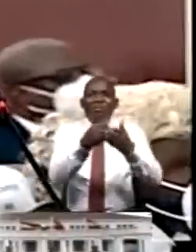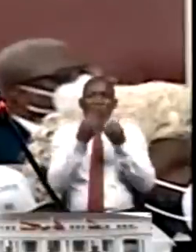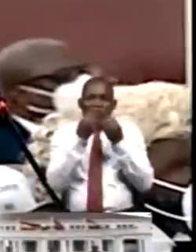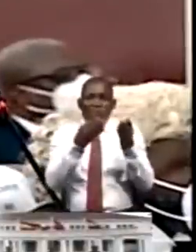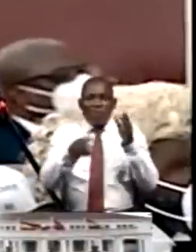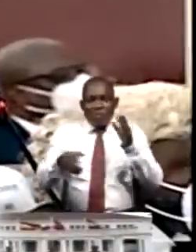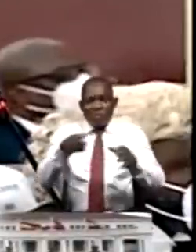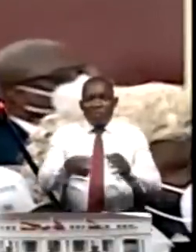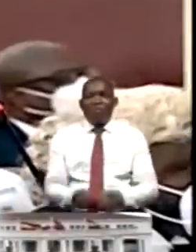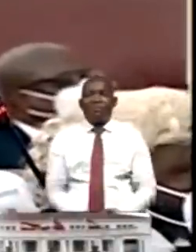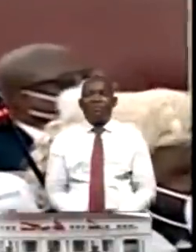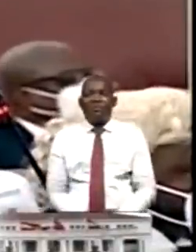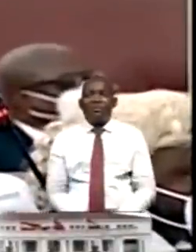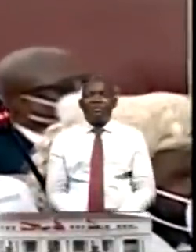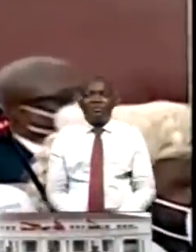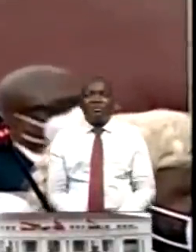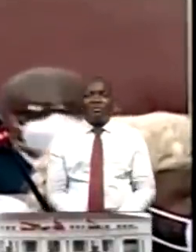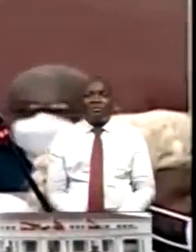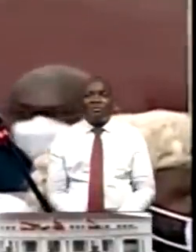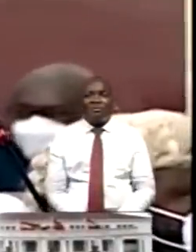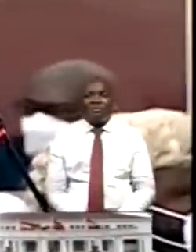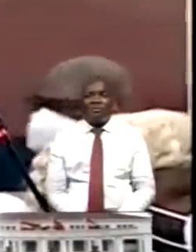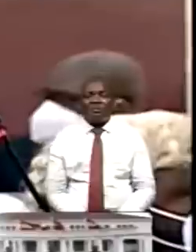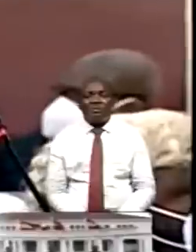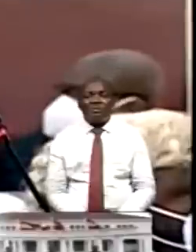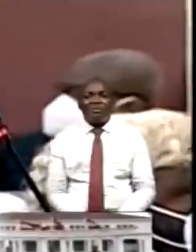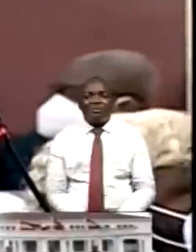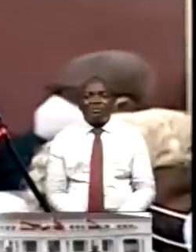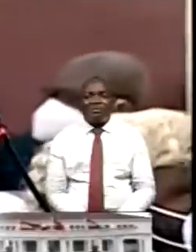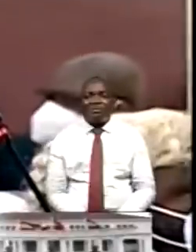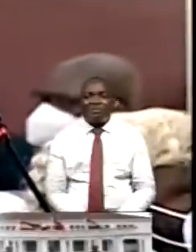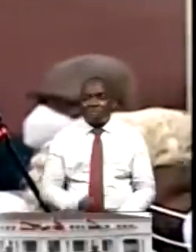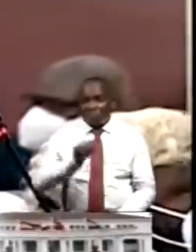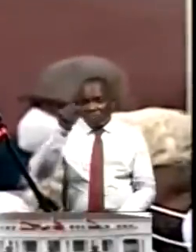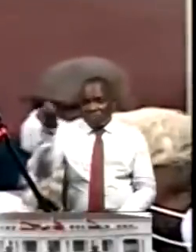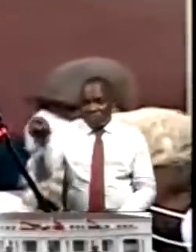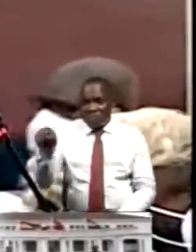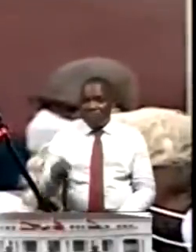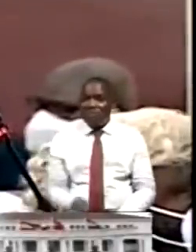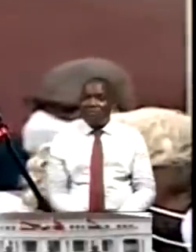Mm-hmm.